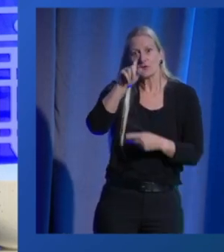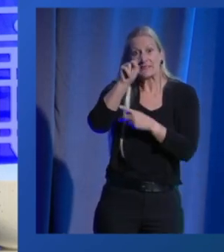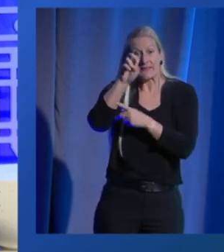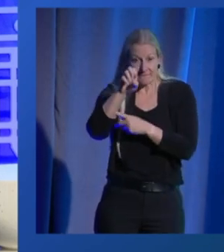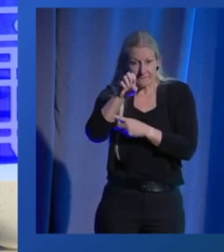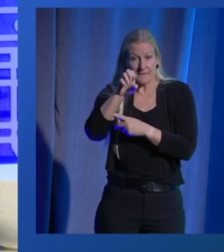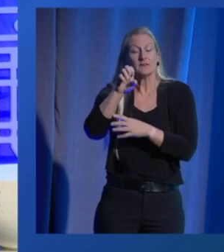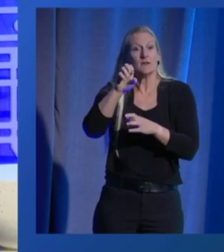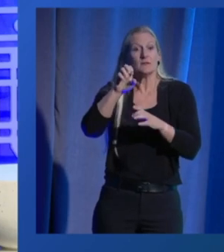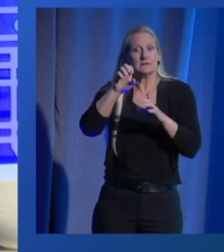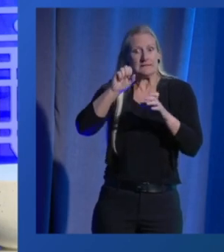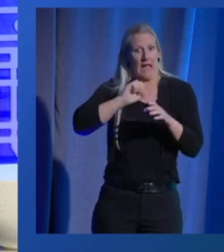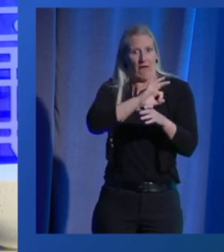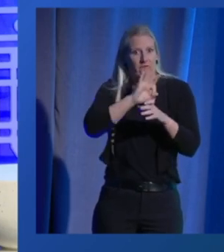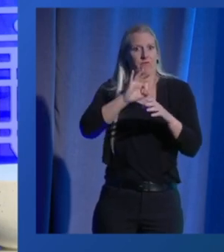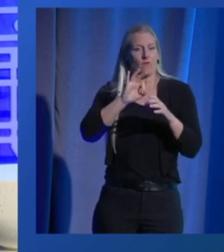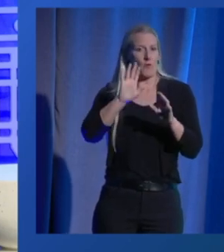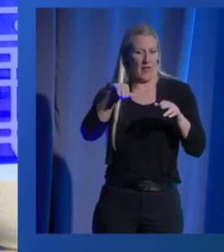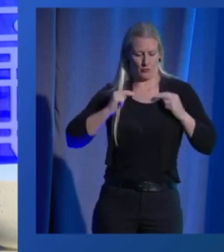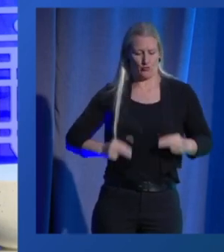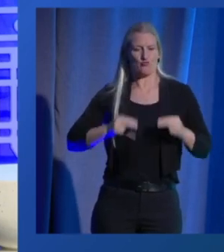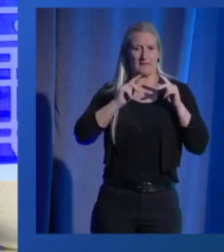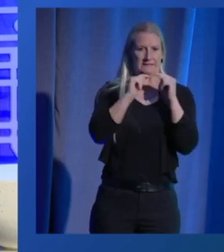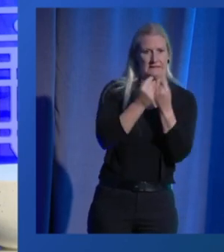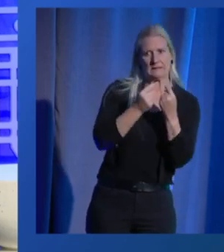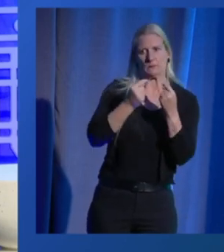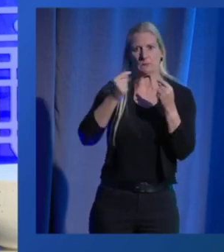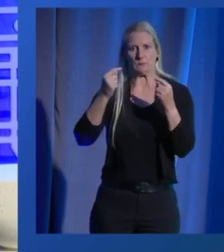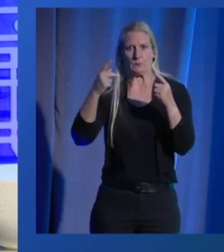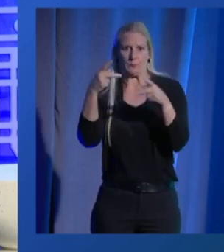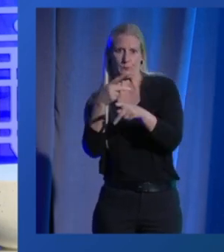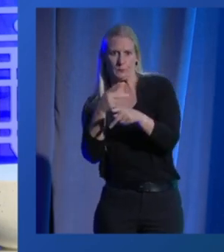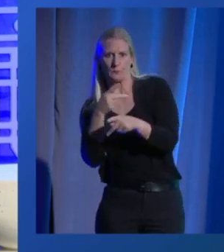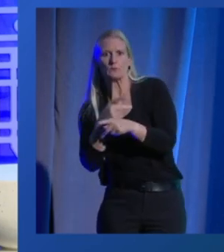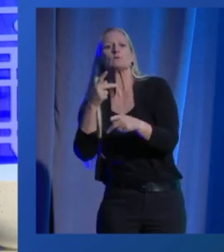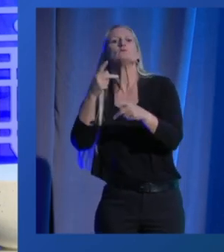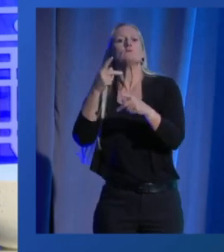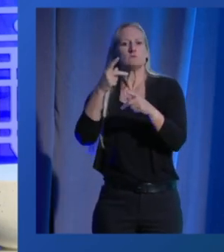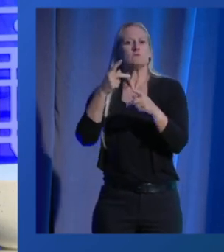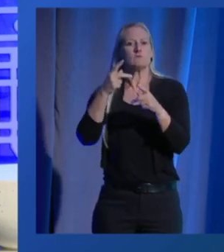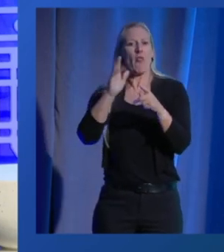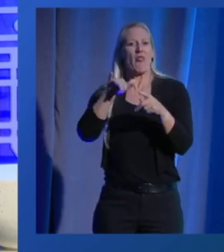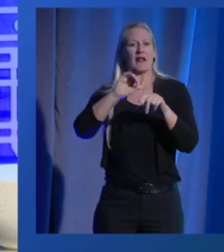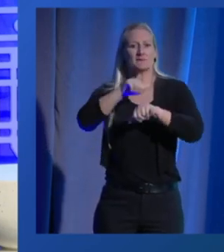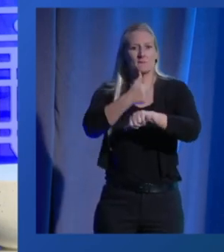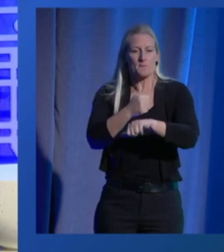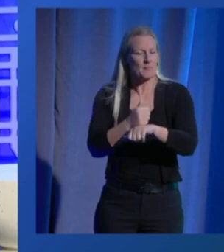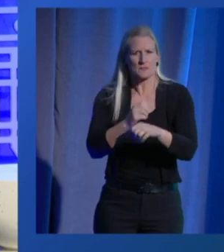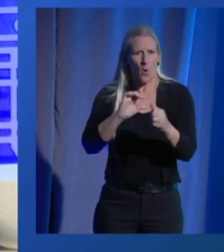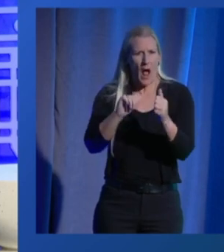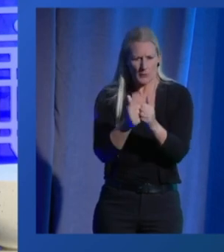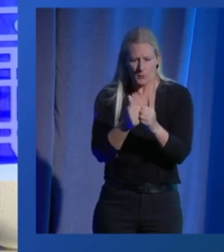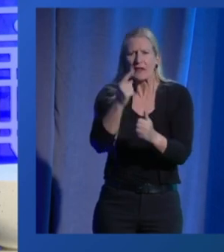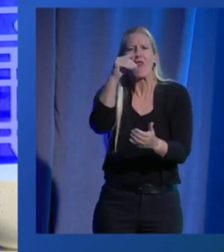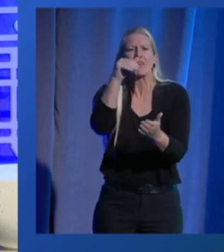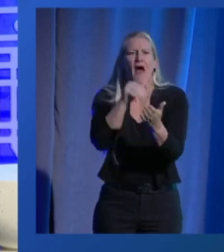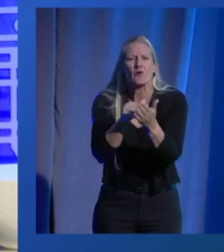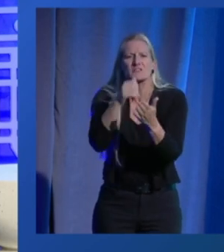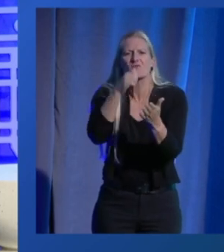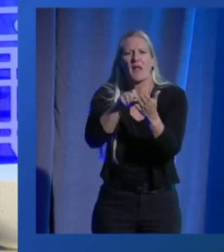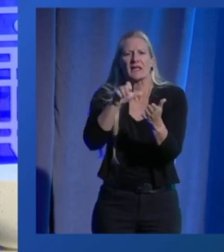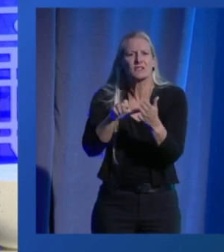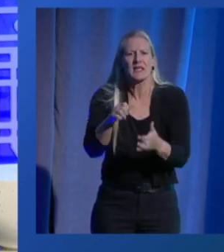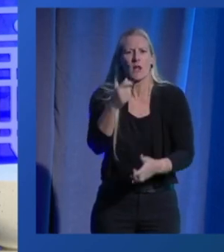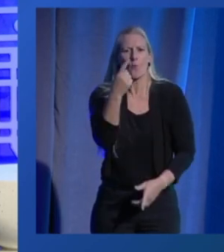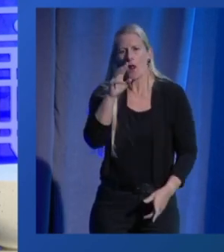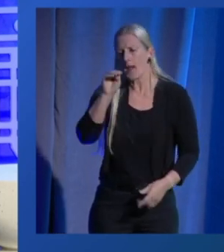team kind of arrangement so those are the the problems of today you know how do you read thousands of pages in a millisecond and write a